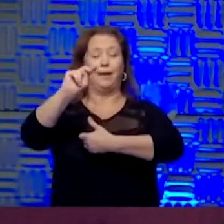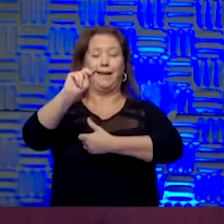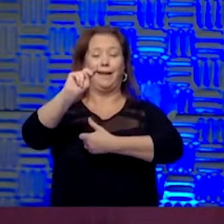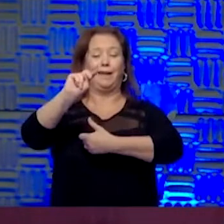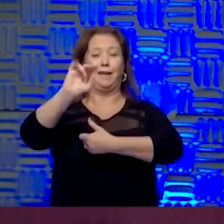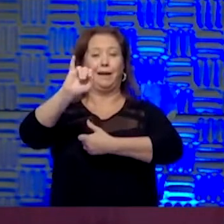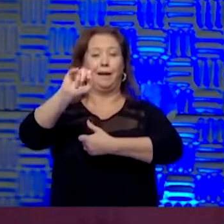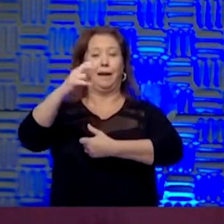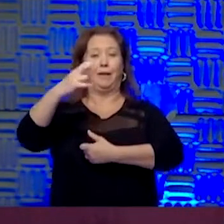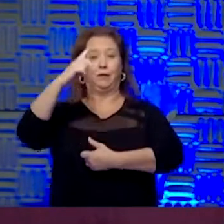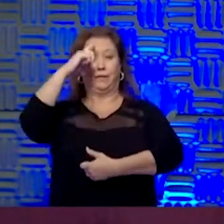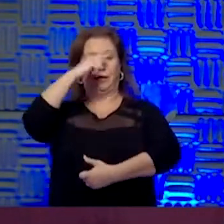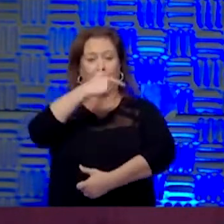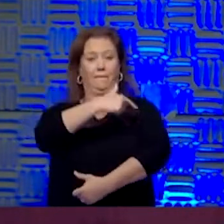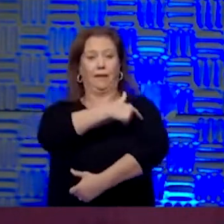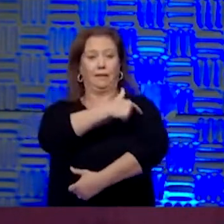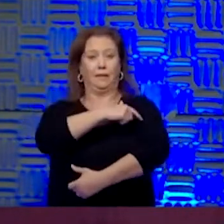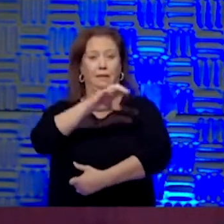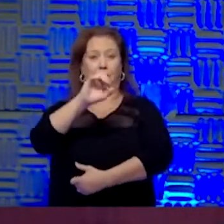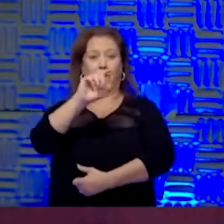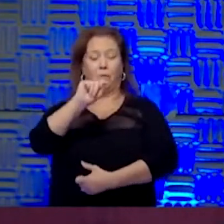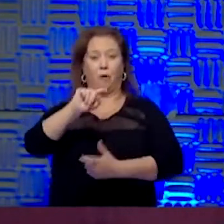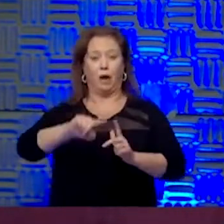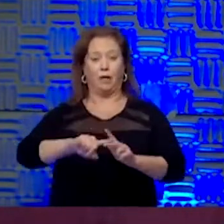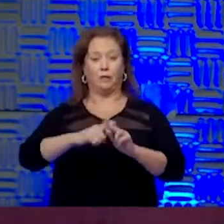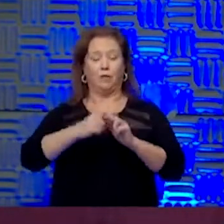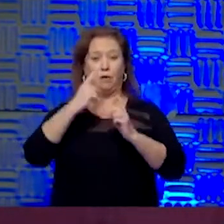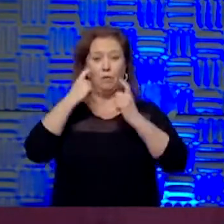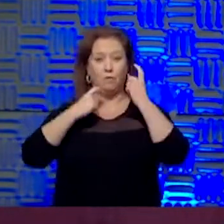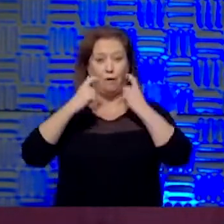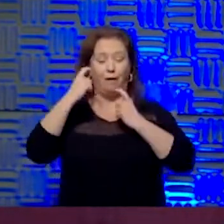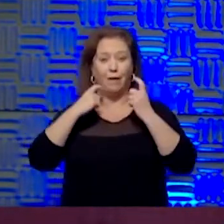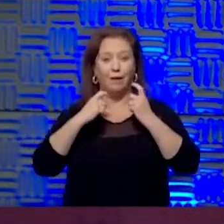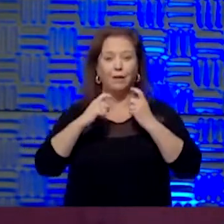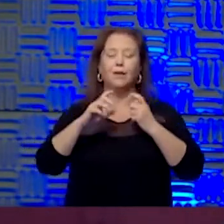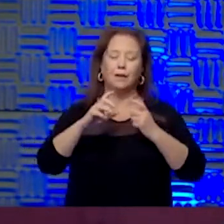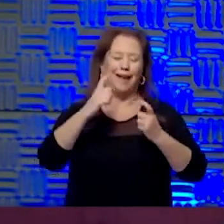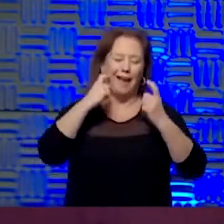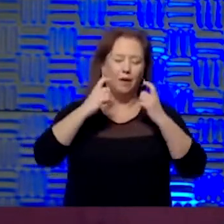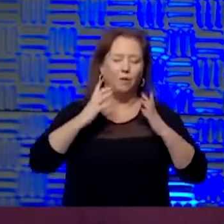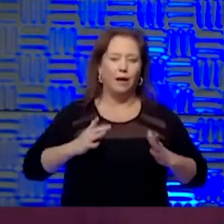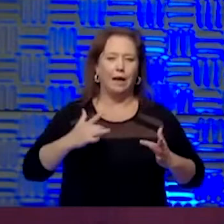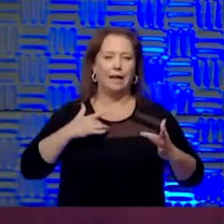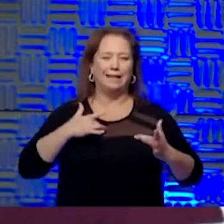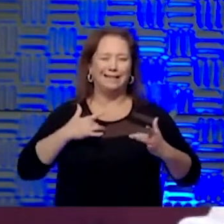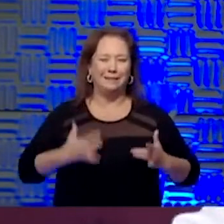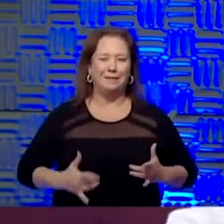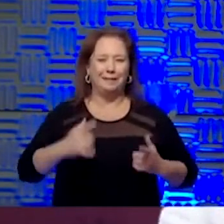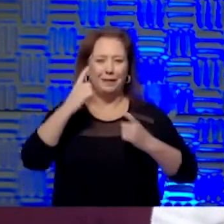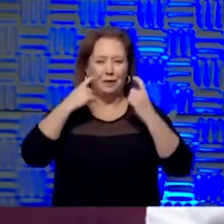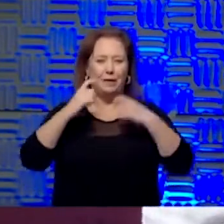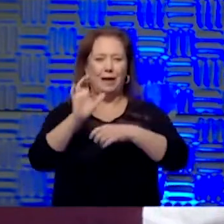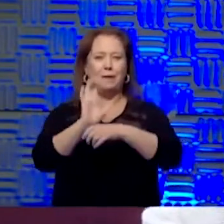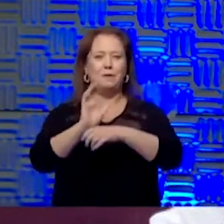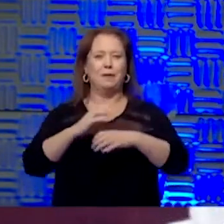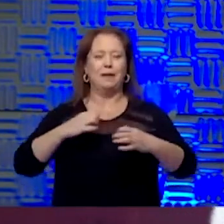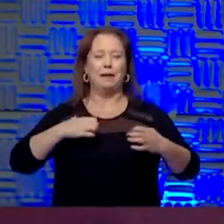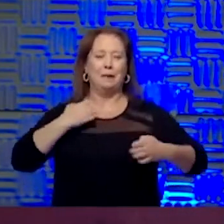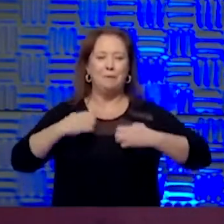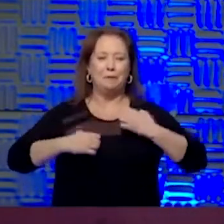vaccination in October, I started to cry. I mean, and I'm not, okay, I'm a crier anyway at movies and stuff like that, or even emotional